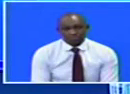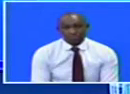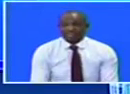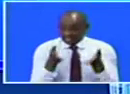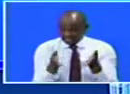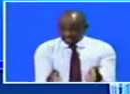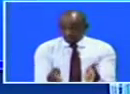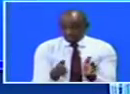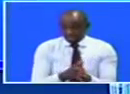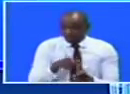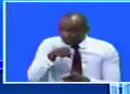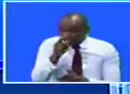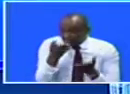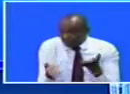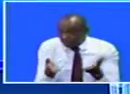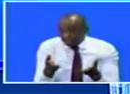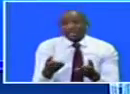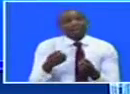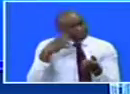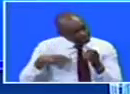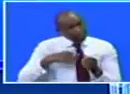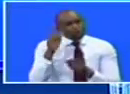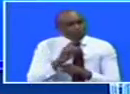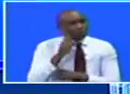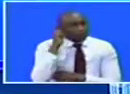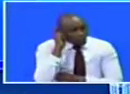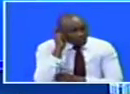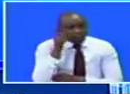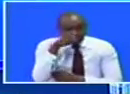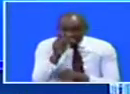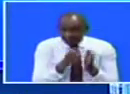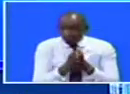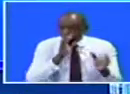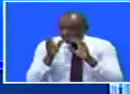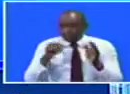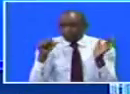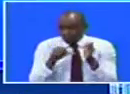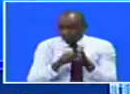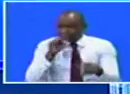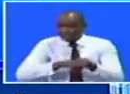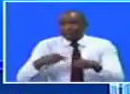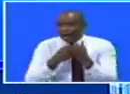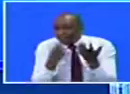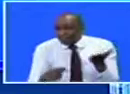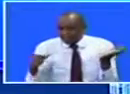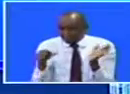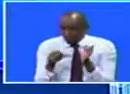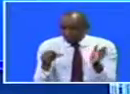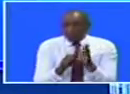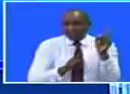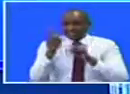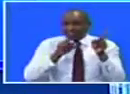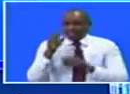All right, now, in case you are part of the millions of mobile phone users who had their communication cut short following a technical hitch to the